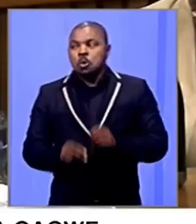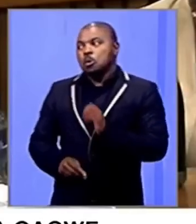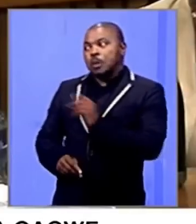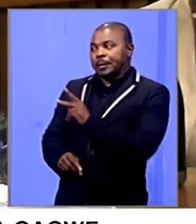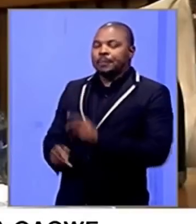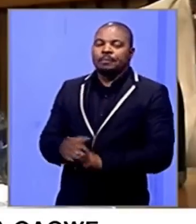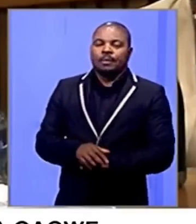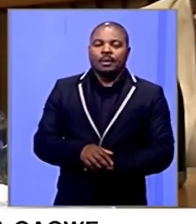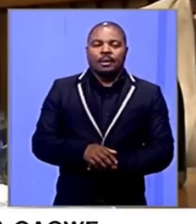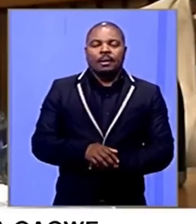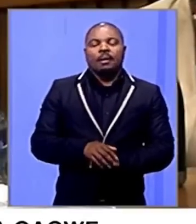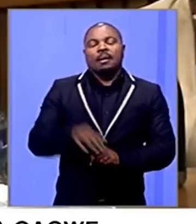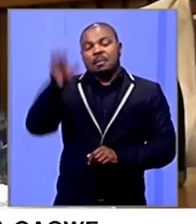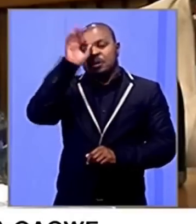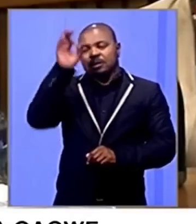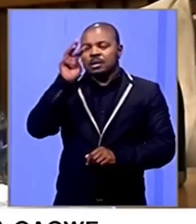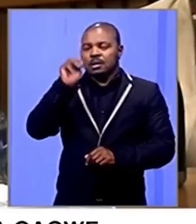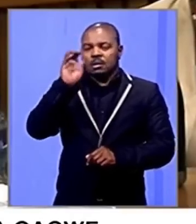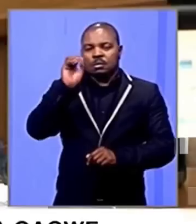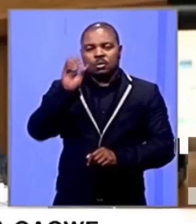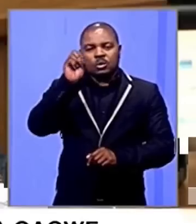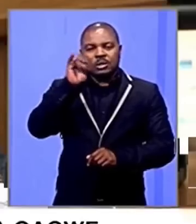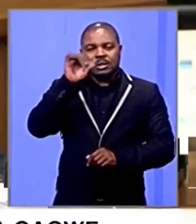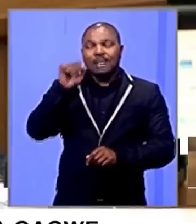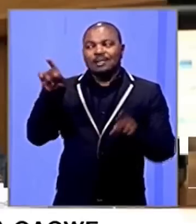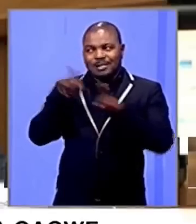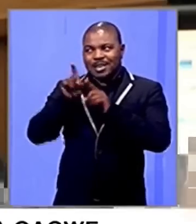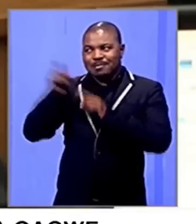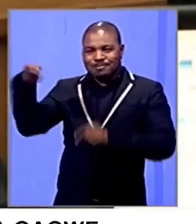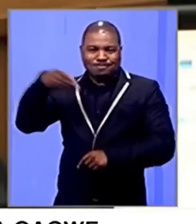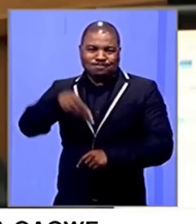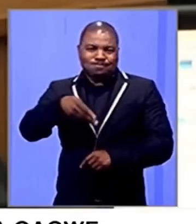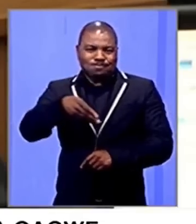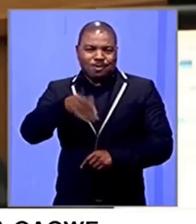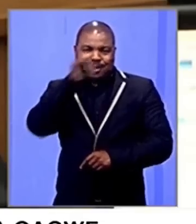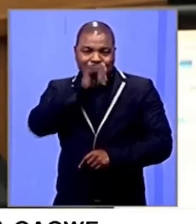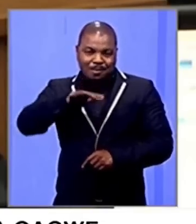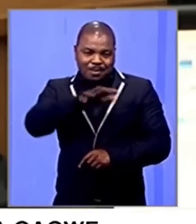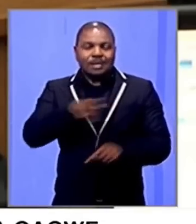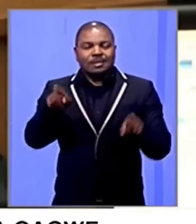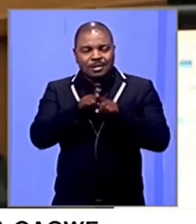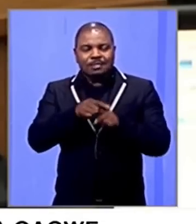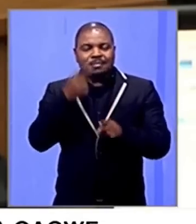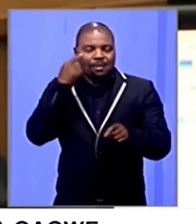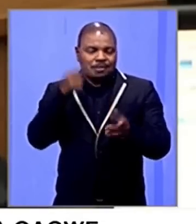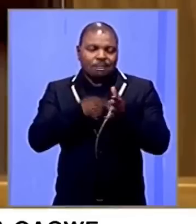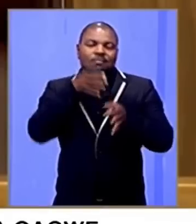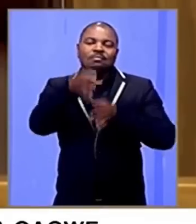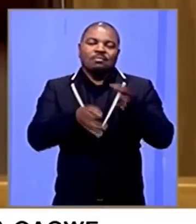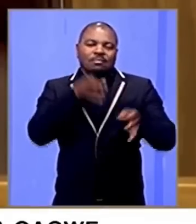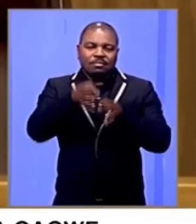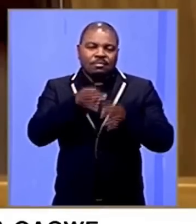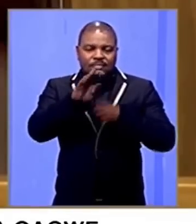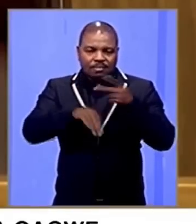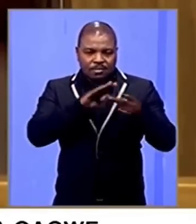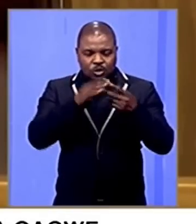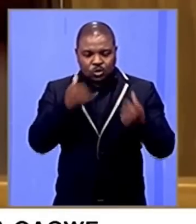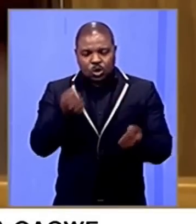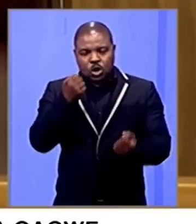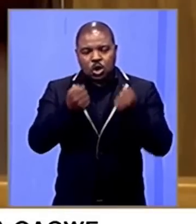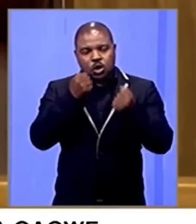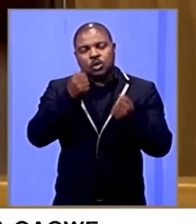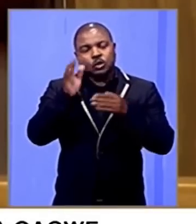Warrant Officer Thabo Musia yo le ene a neng a le kwa lefelong la bosenyi o netse ka bopaki pele ga gore tsheko e khutlisiwe